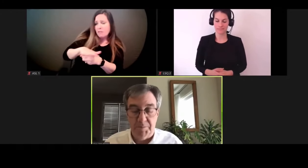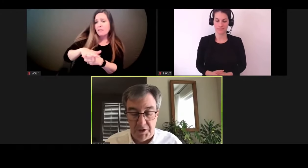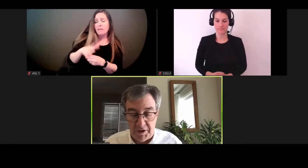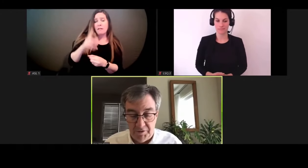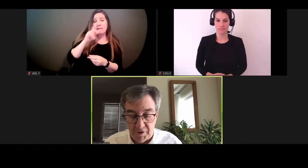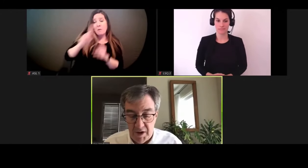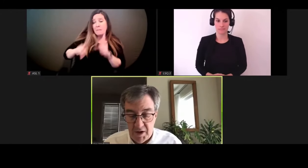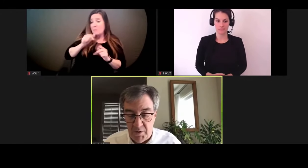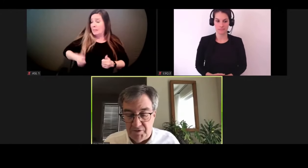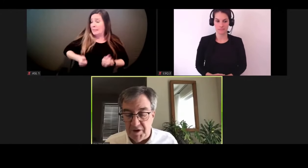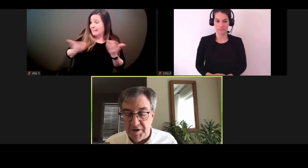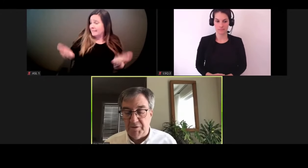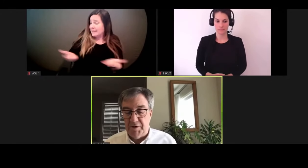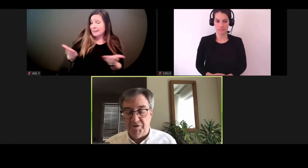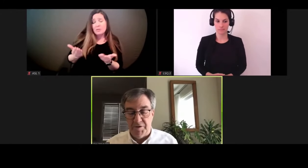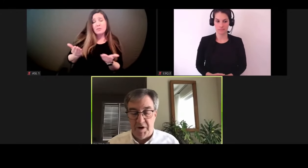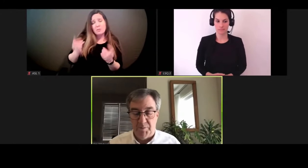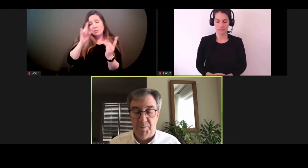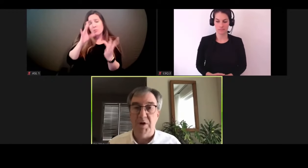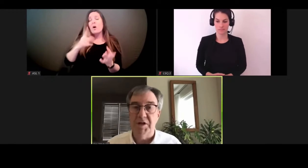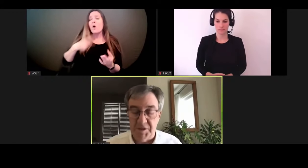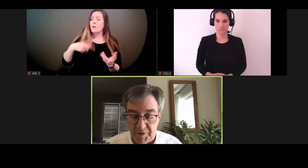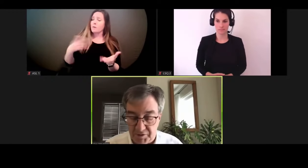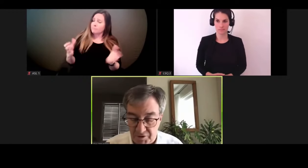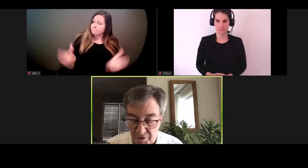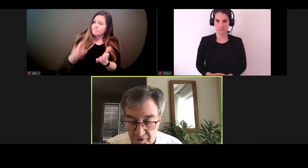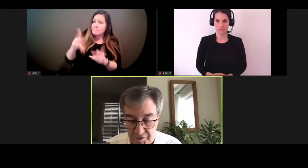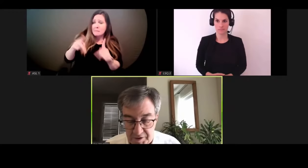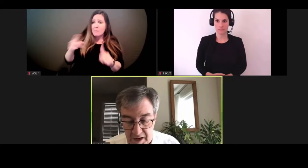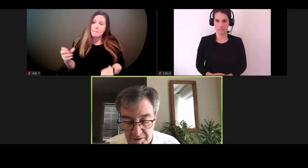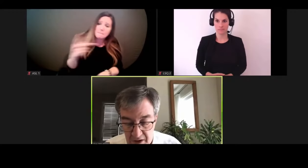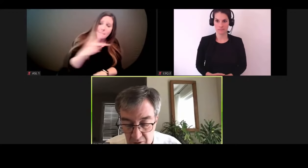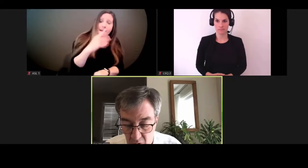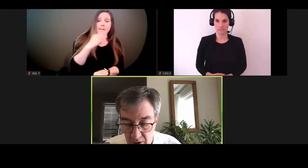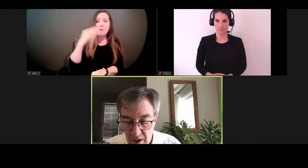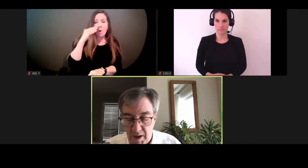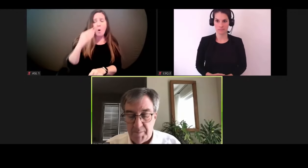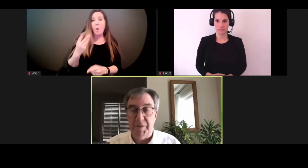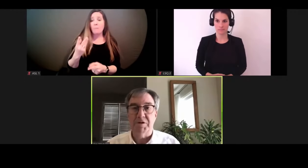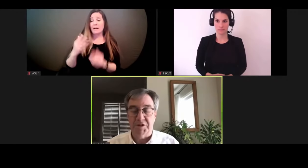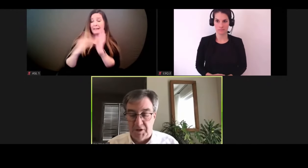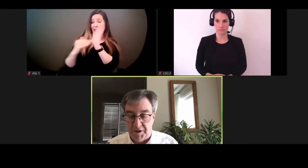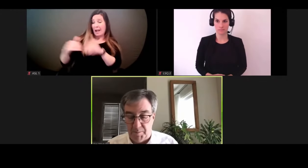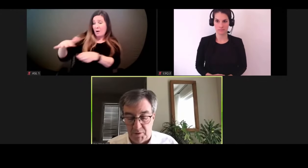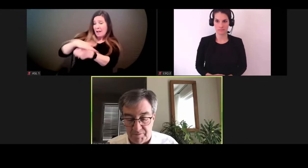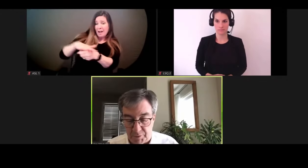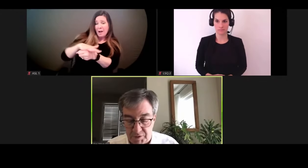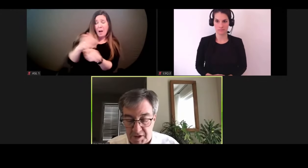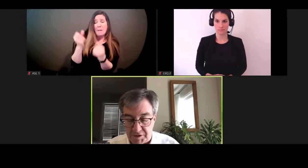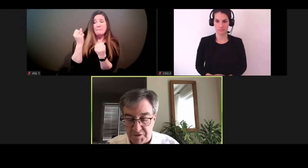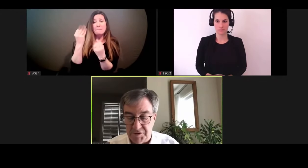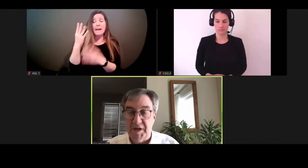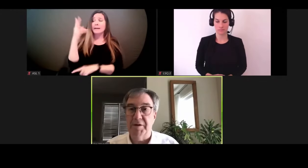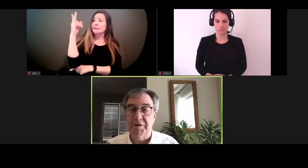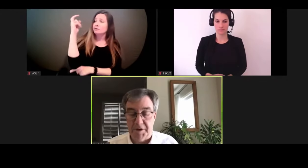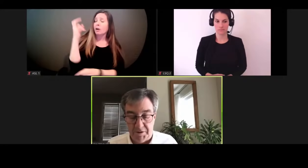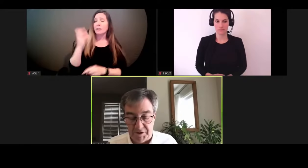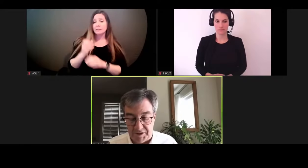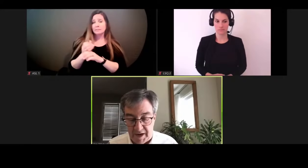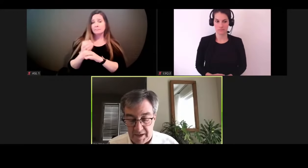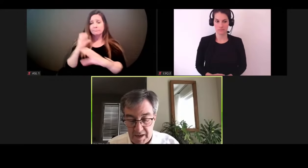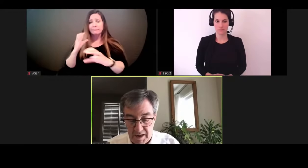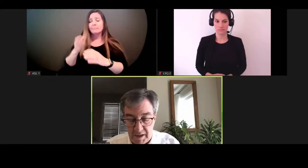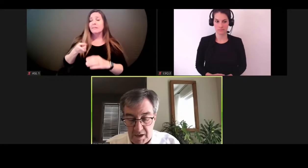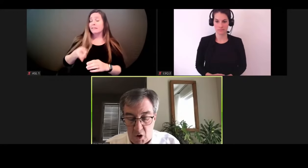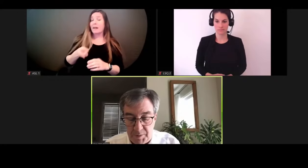own communities. We've seen a decrease in the number of participants and trucks in the downtown core, but there's still a number of protesters who say they're here to